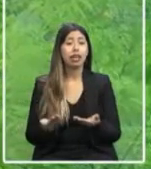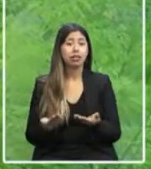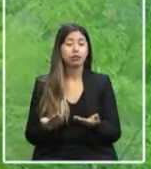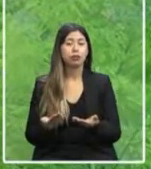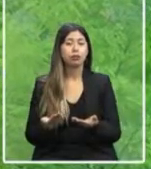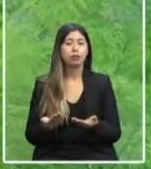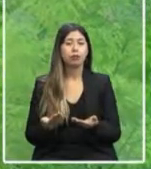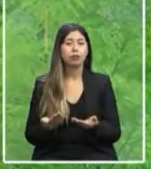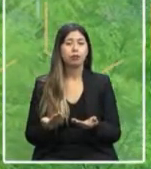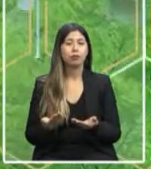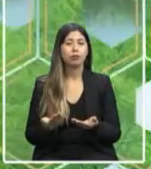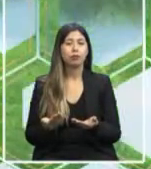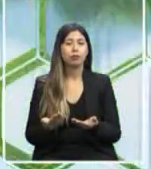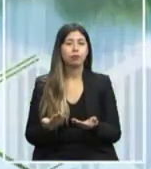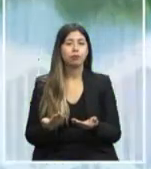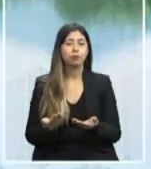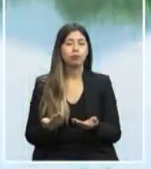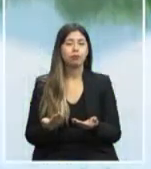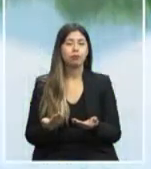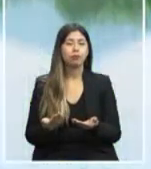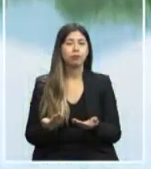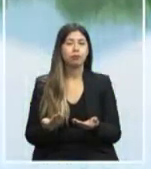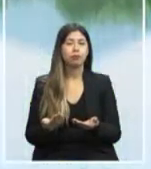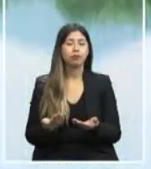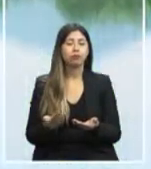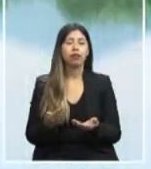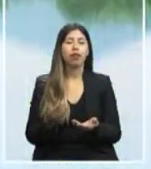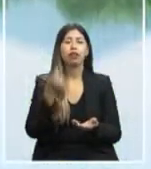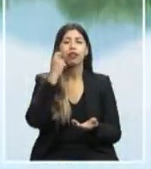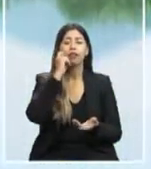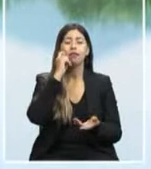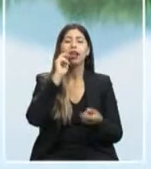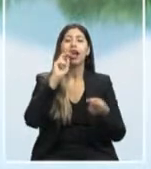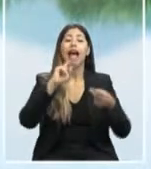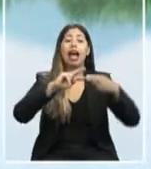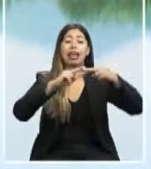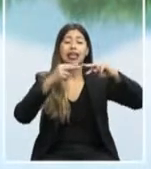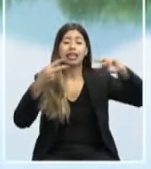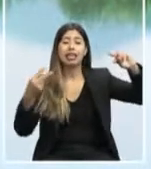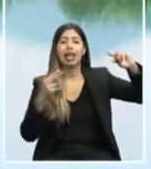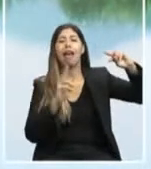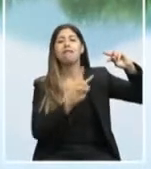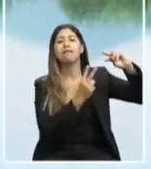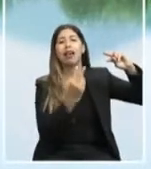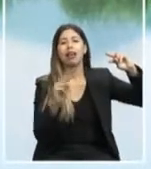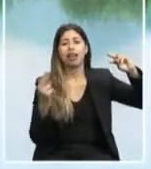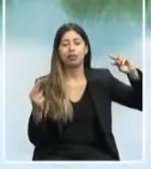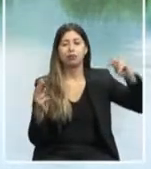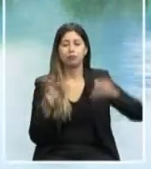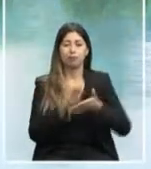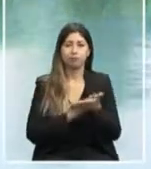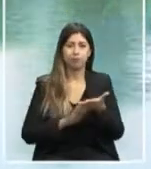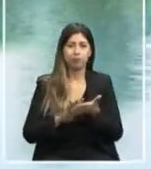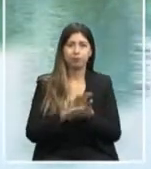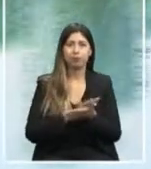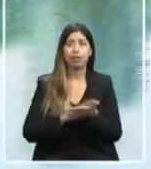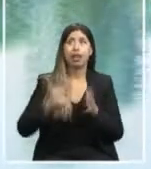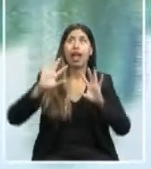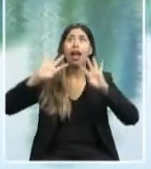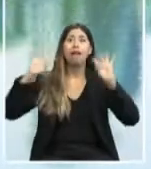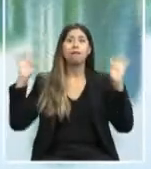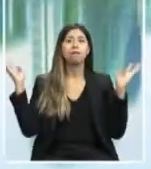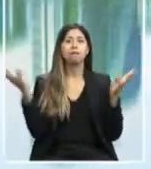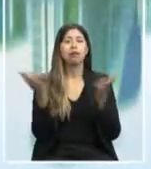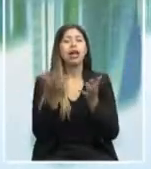based on genetic variation, because if the environment changes, so the organisms that are